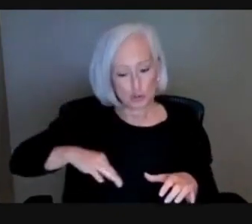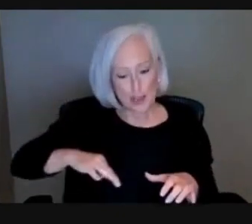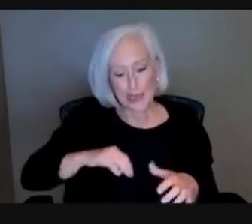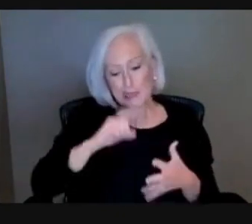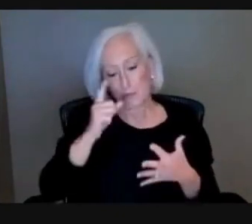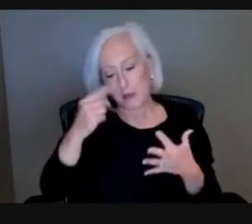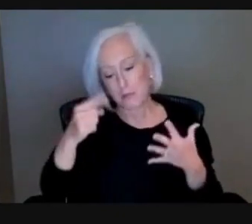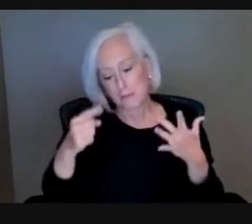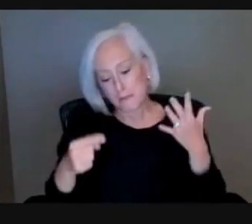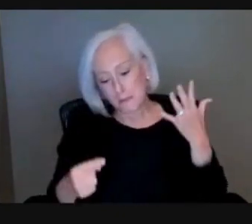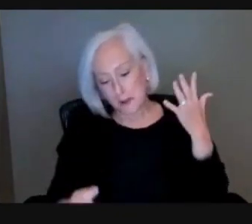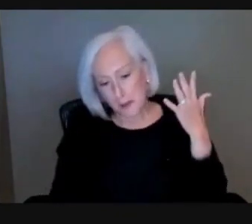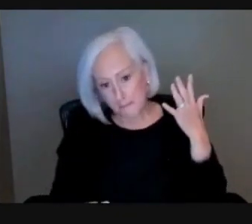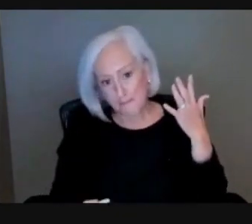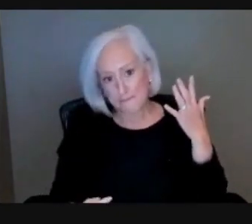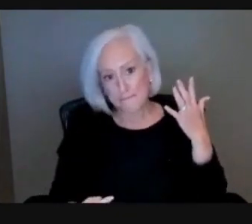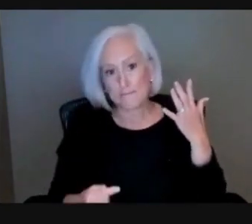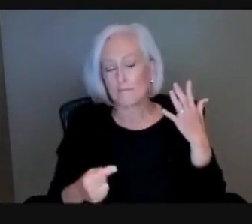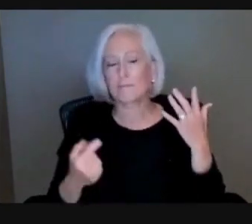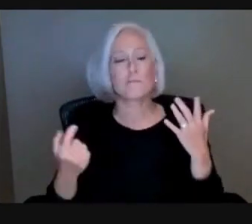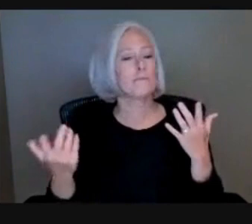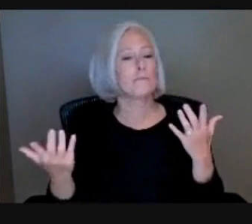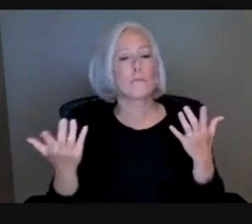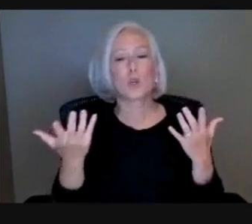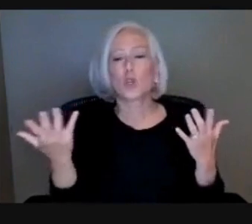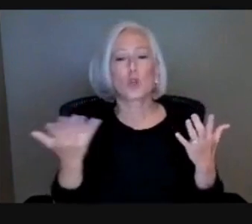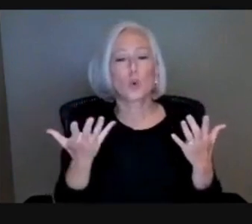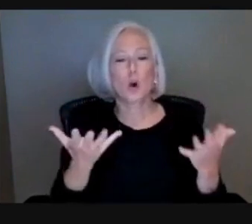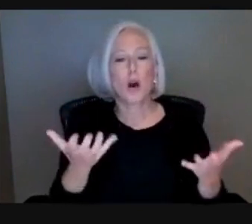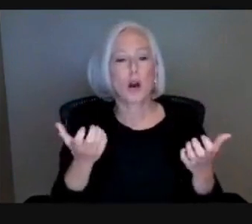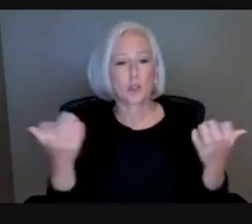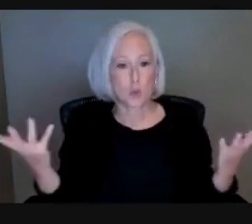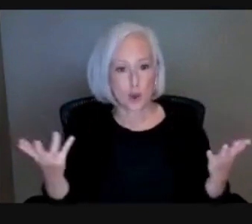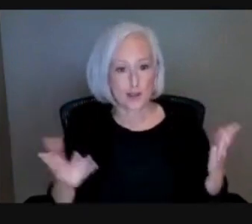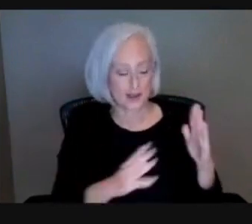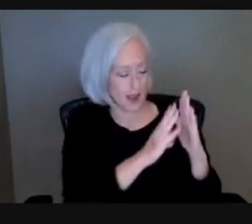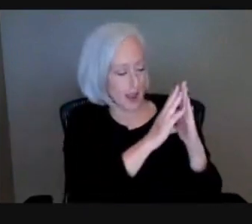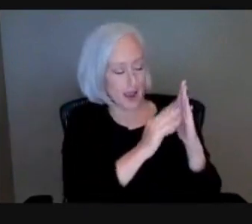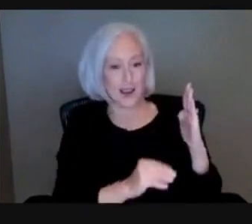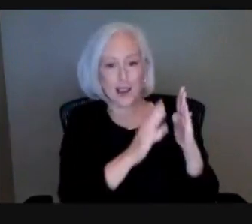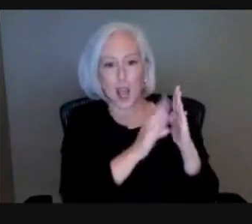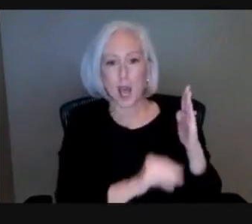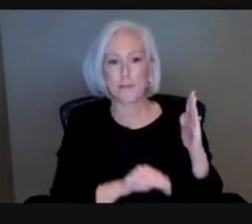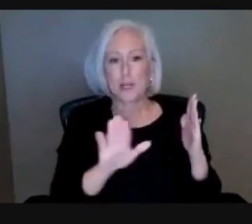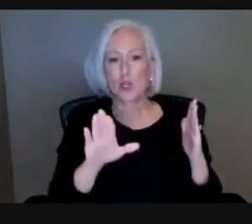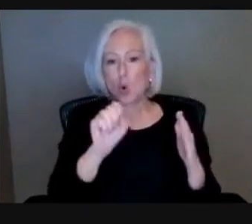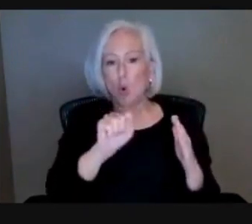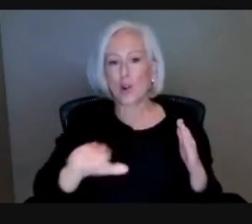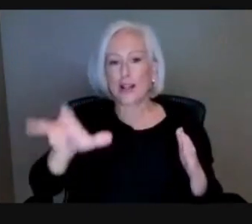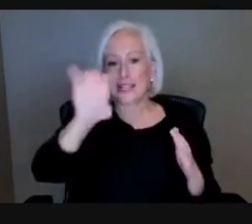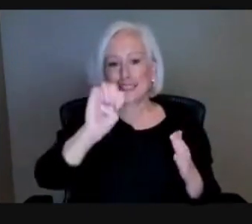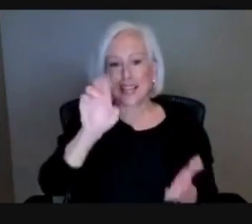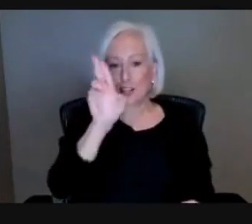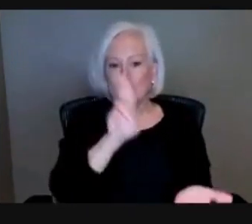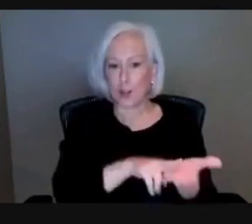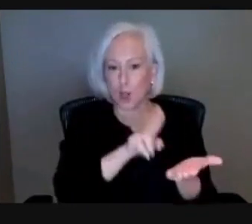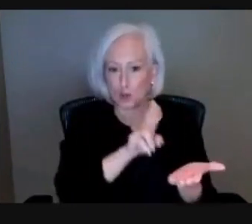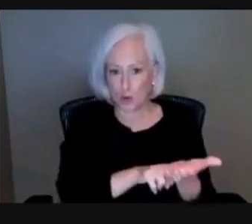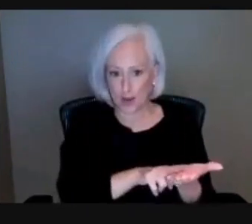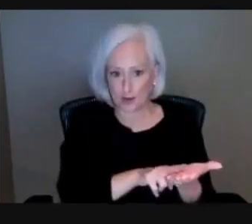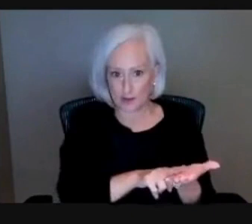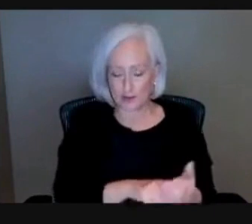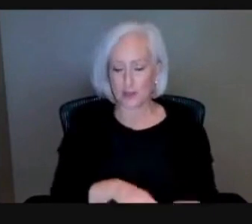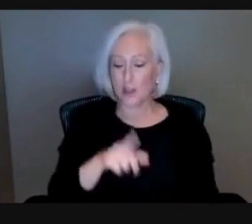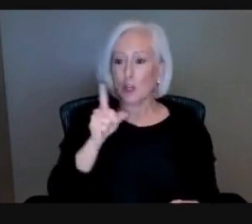things, what you want to have is you want to have a copy of your sales contract. And once you have found a property and you've put an